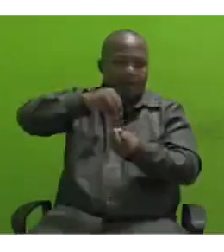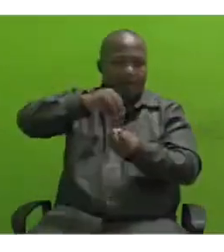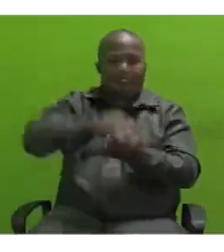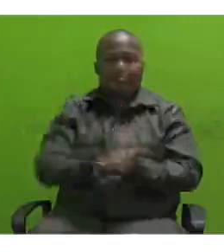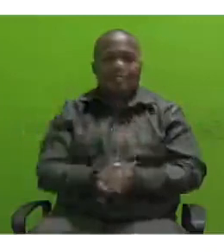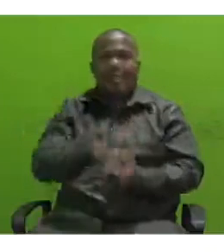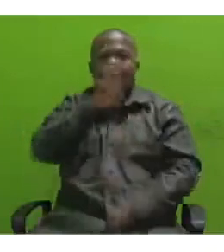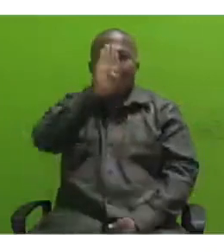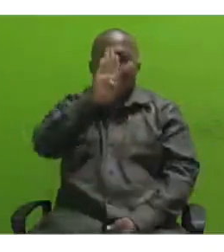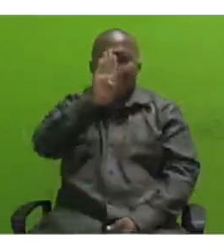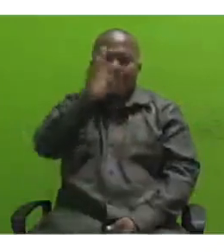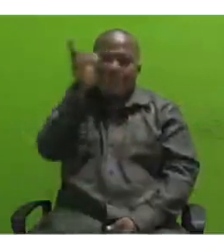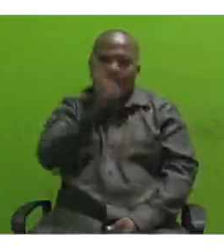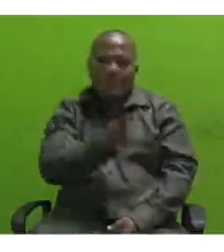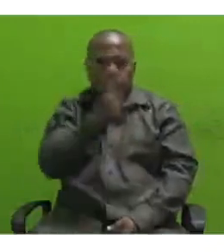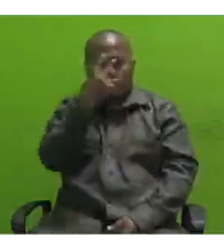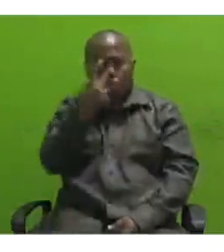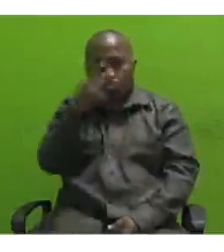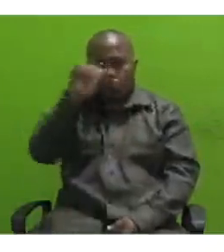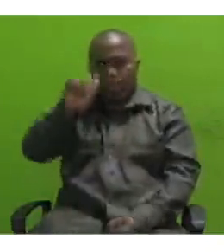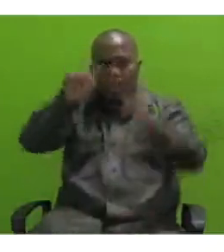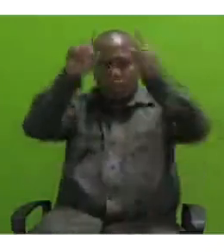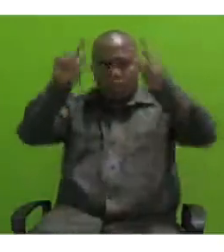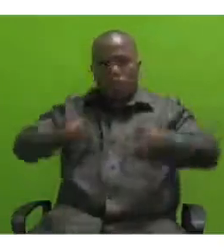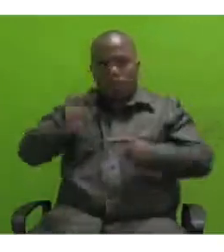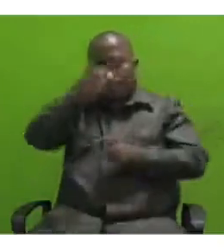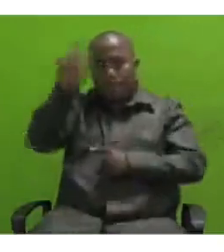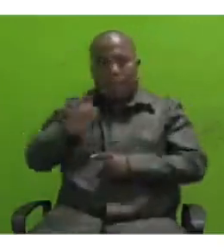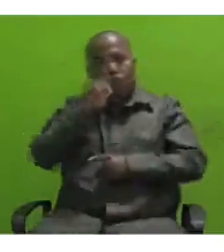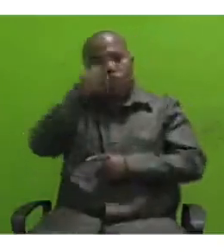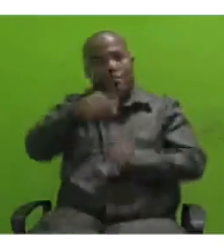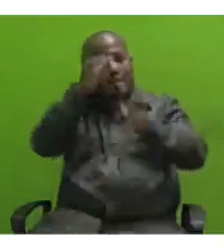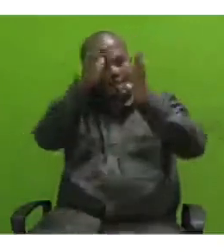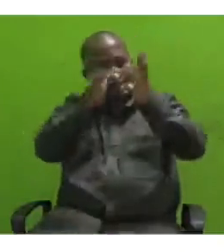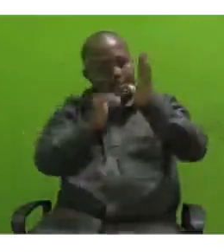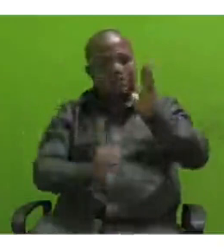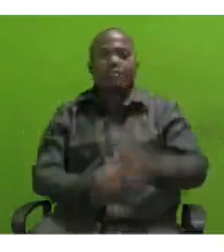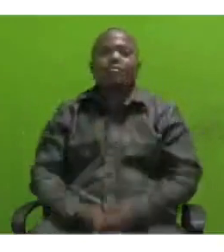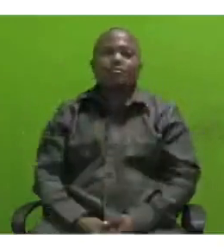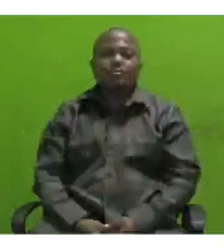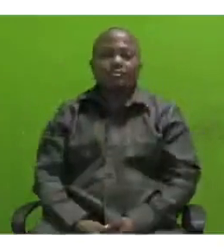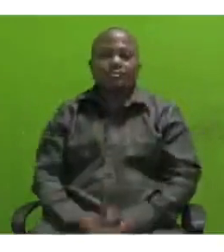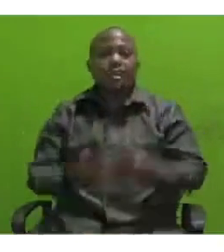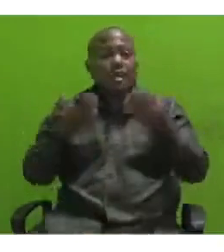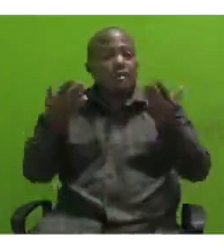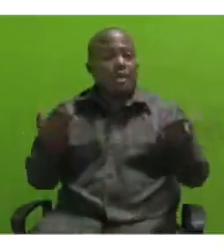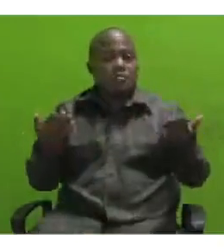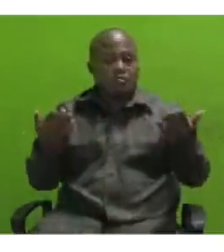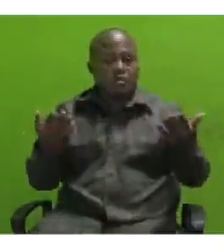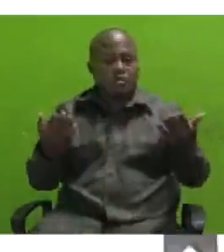b out of 2a square to that expression. So now let's go and